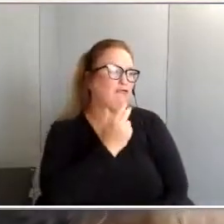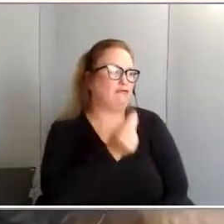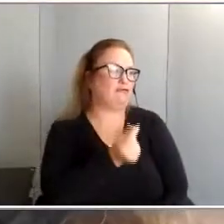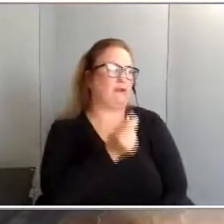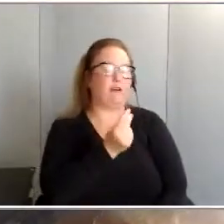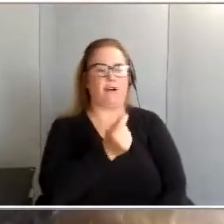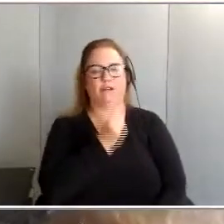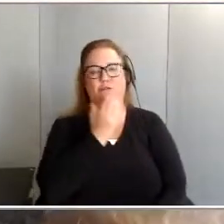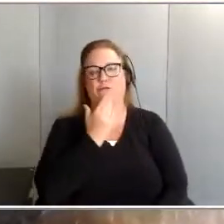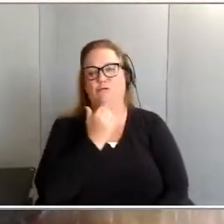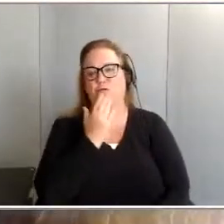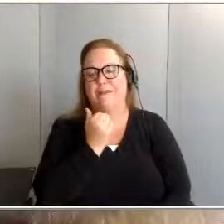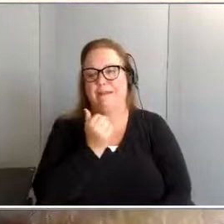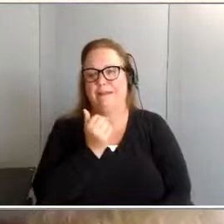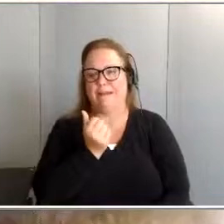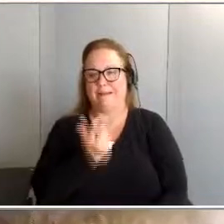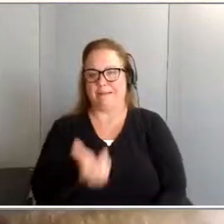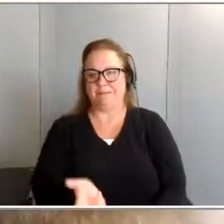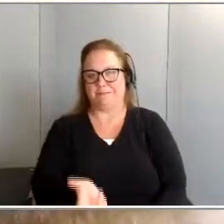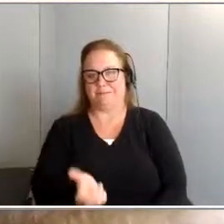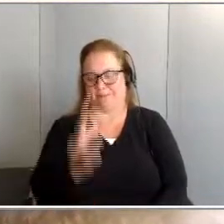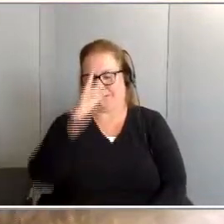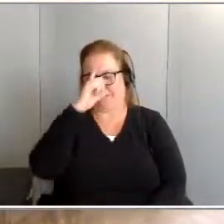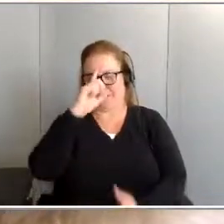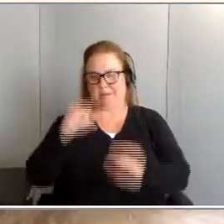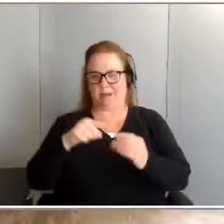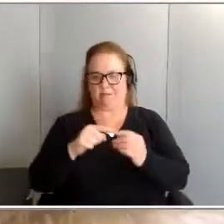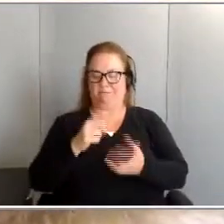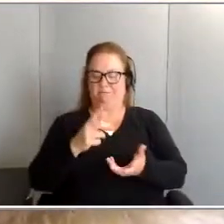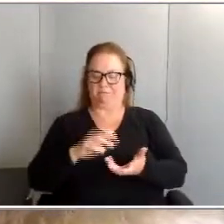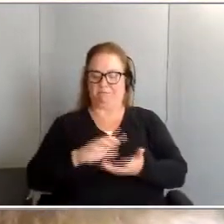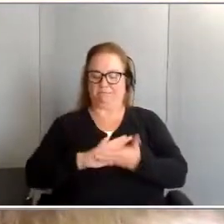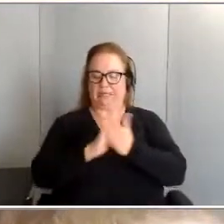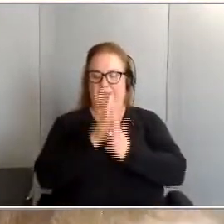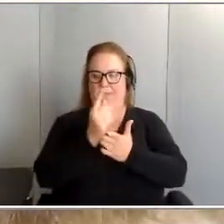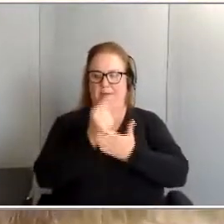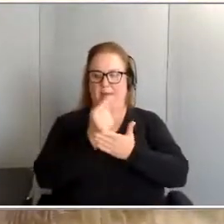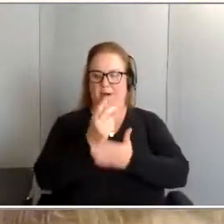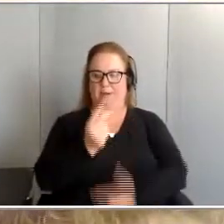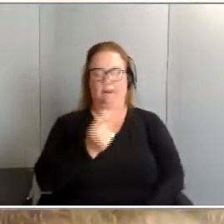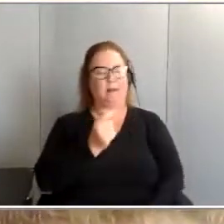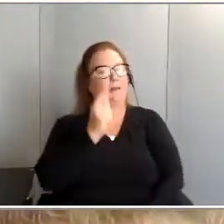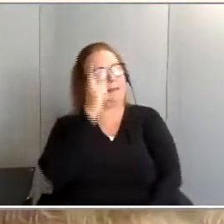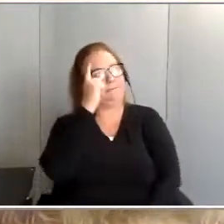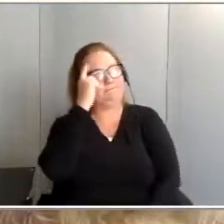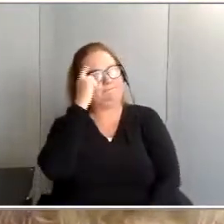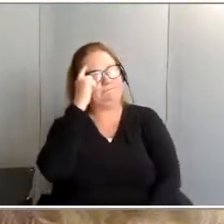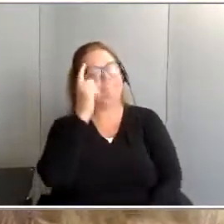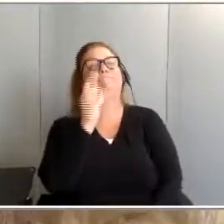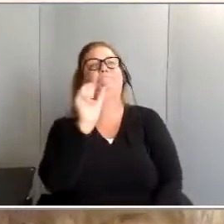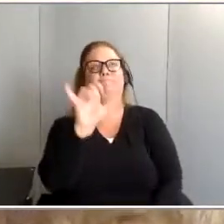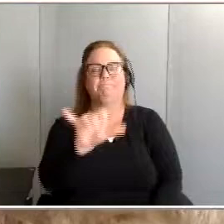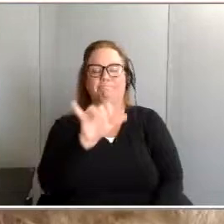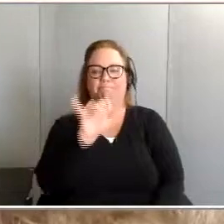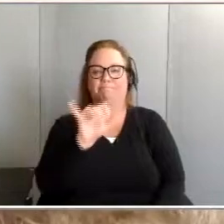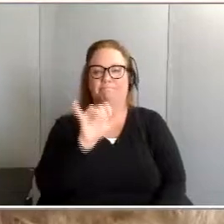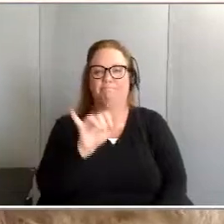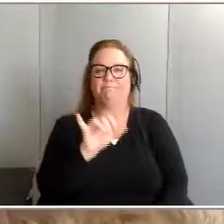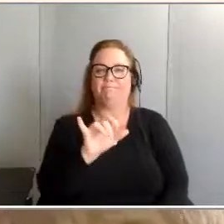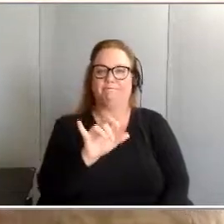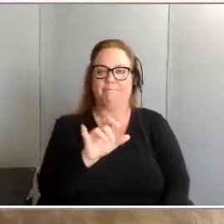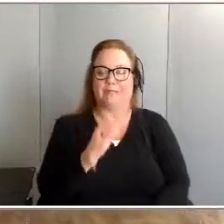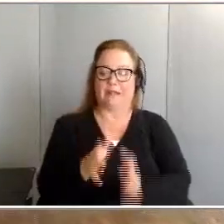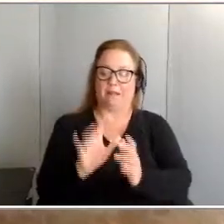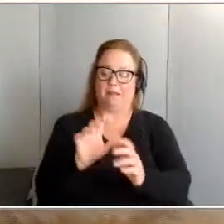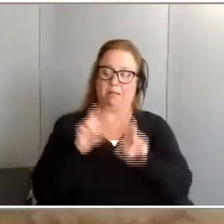sweet. So you ought to think about making her a therapy dog." And I did, light bulb went on, inquired online, and